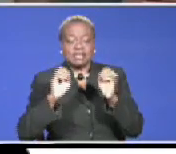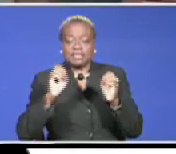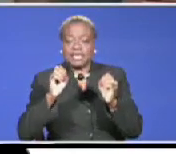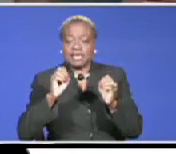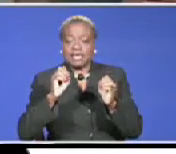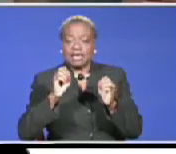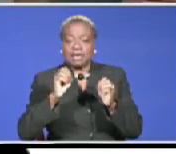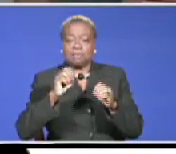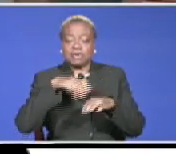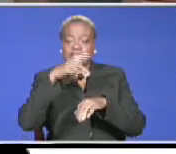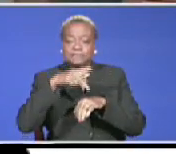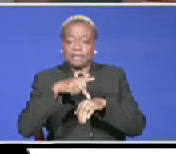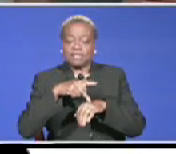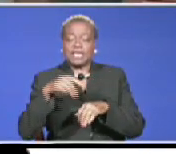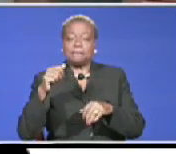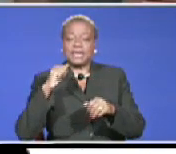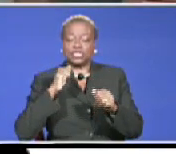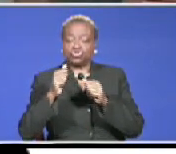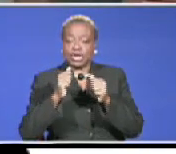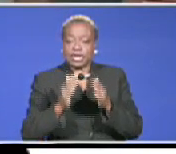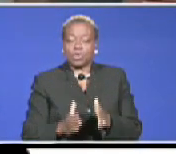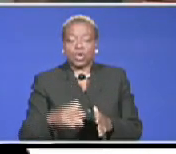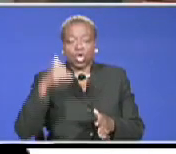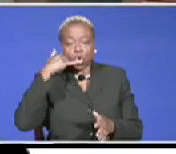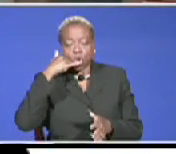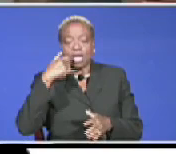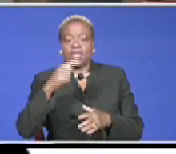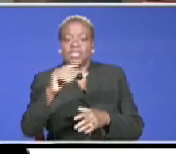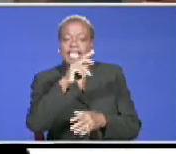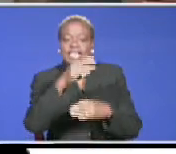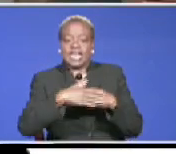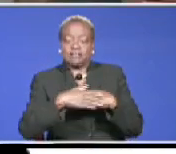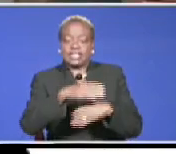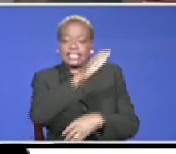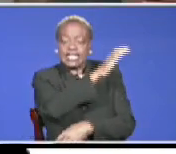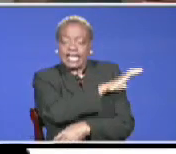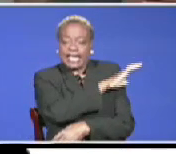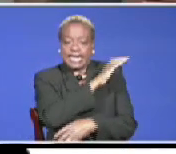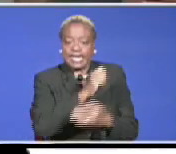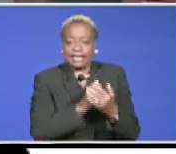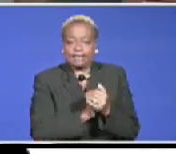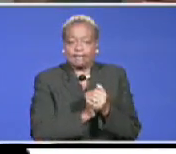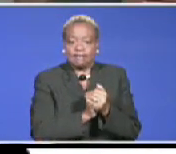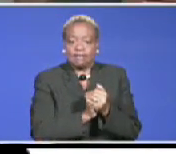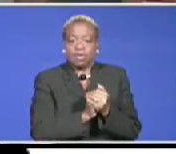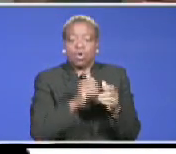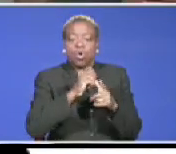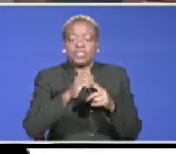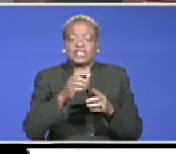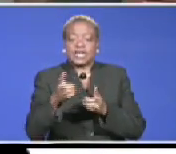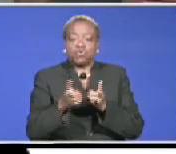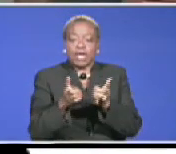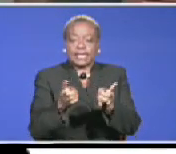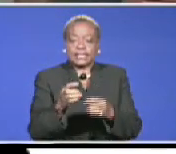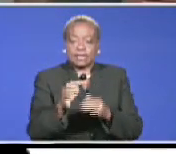clinic, inform the Director of Education, the Deputy Director for Schools Management, who will then inform the minister.